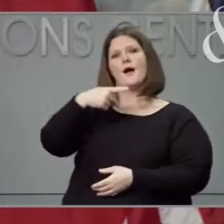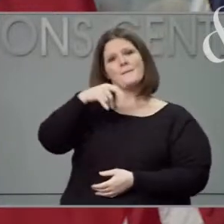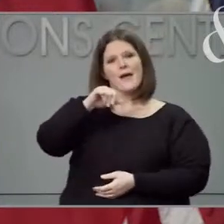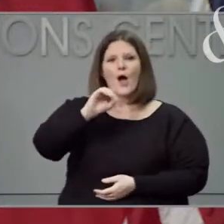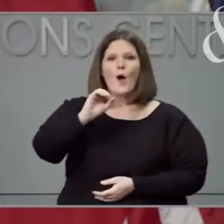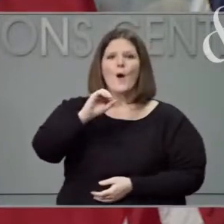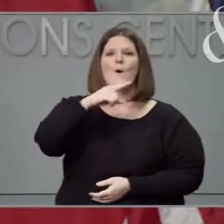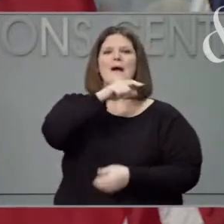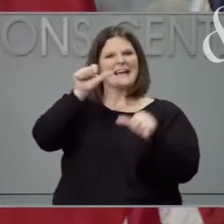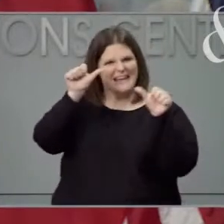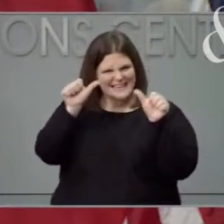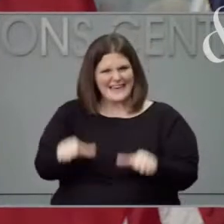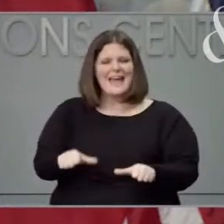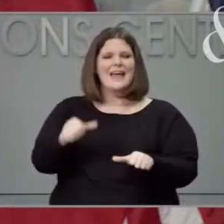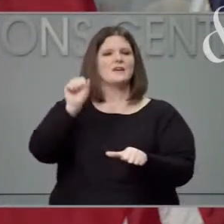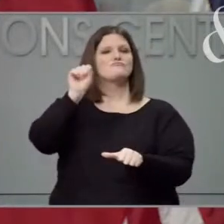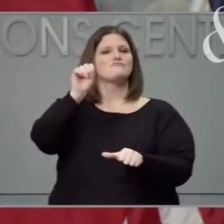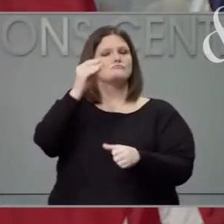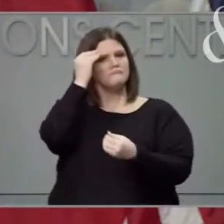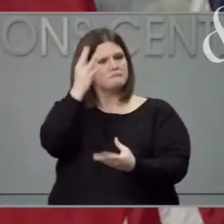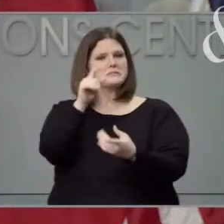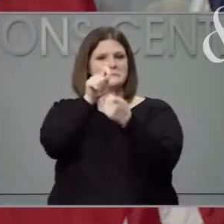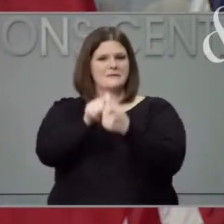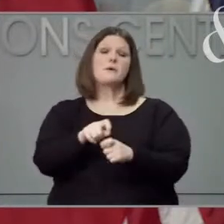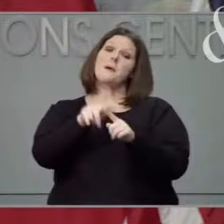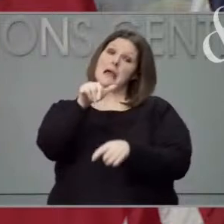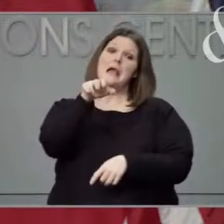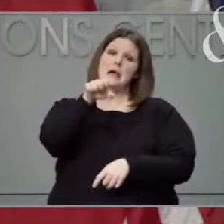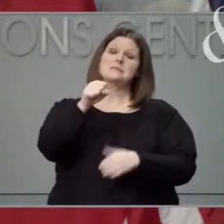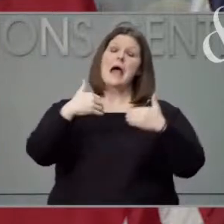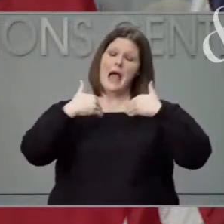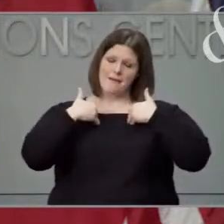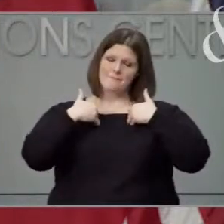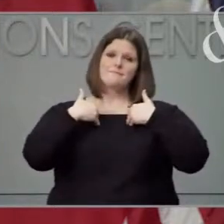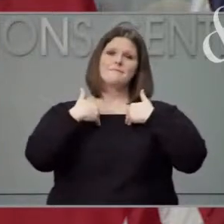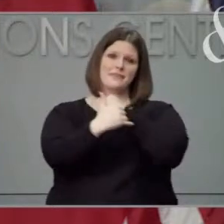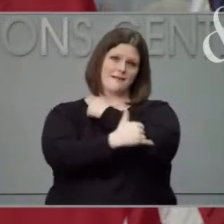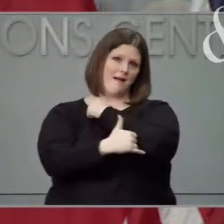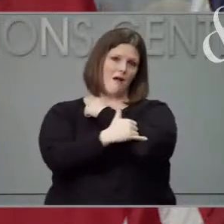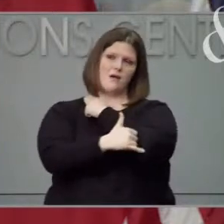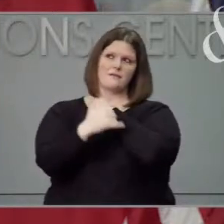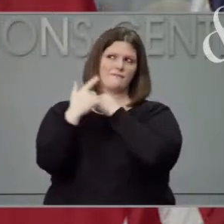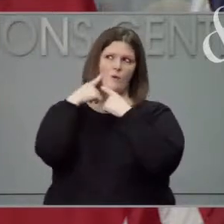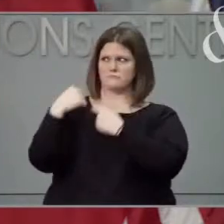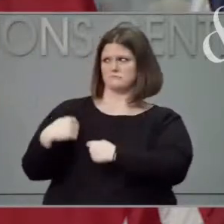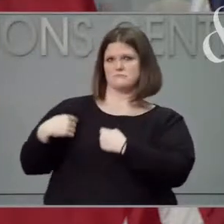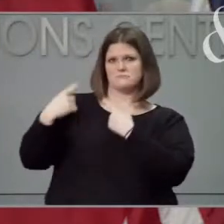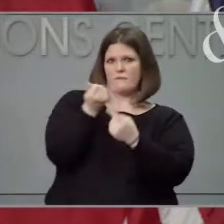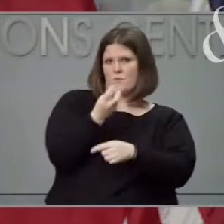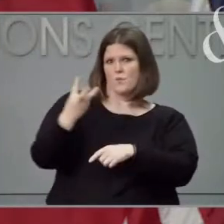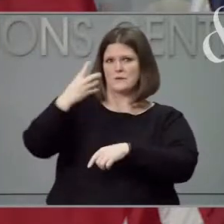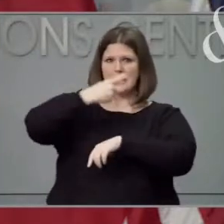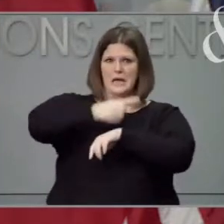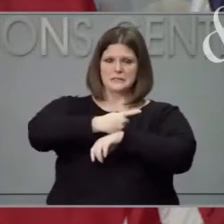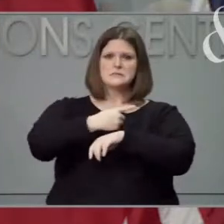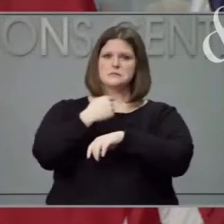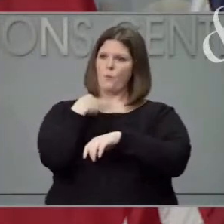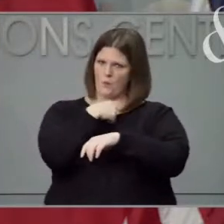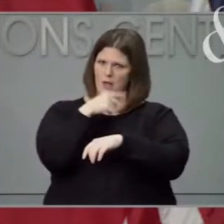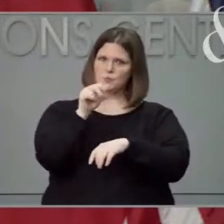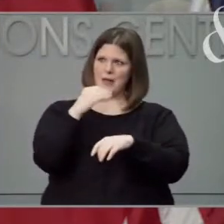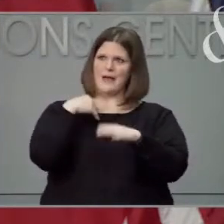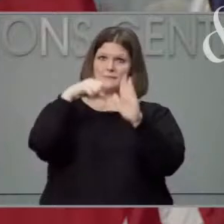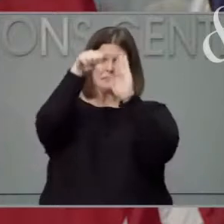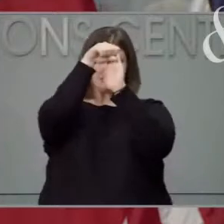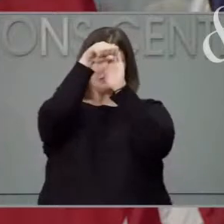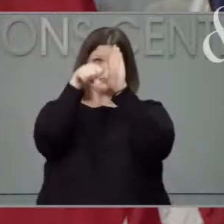can provide you with that. But yes, we do provide that breakdown and have been for many days now in not only a statewide number,